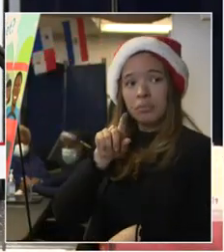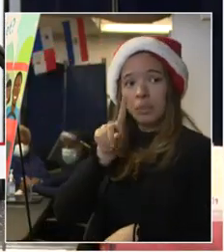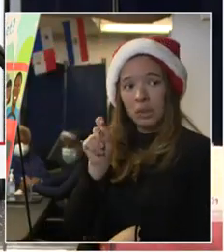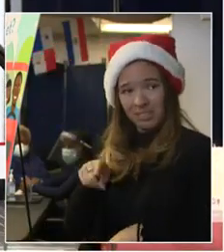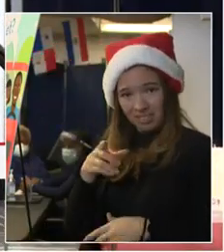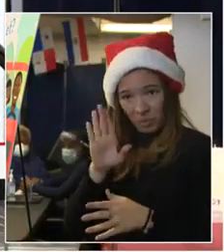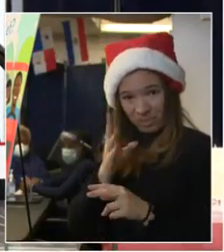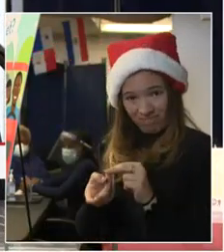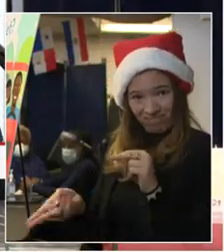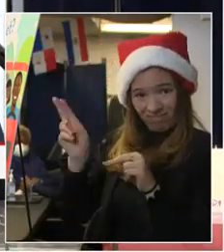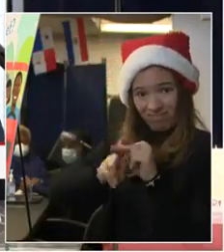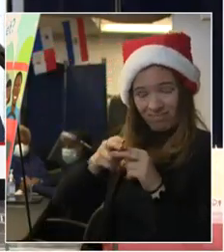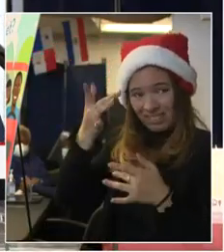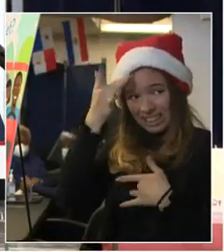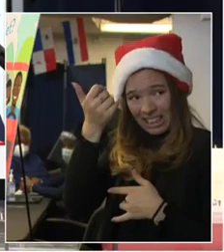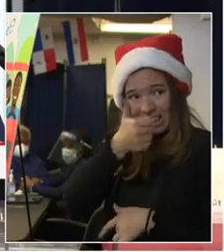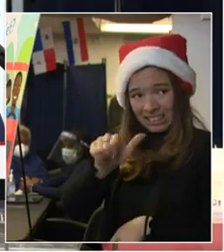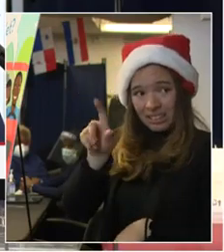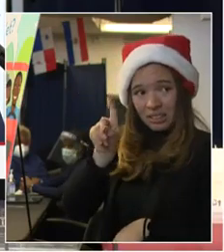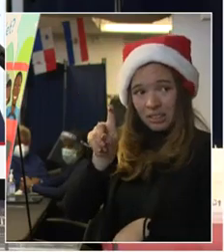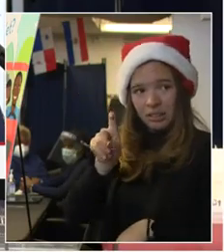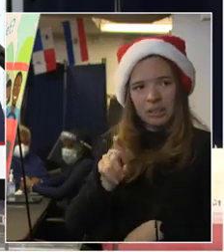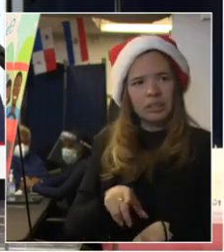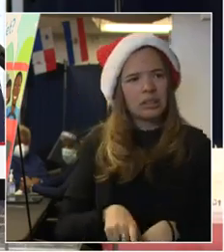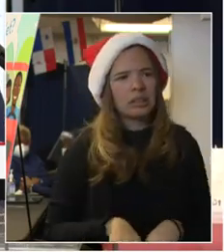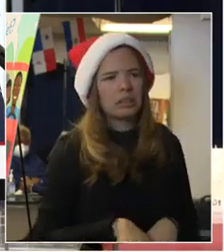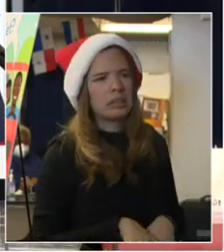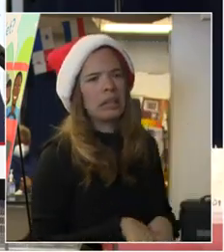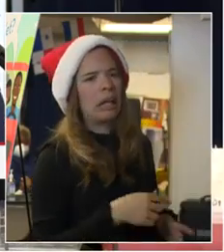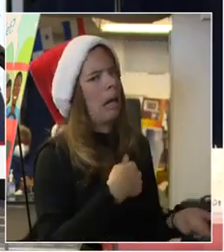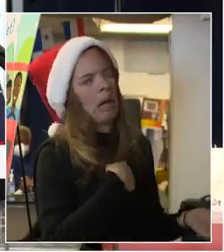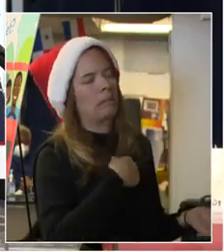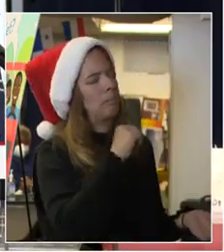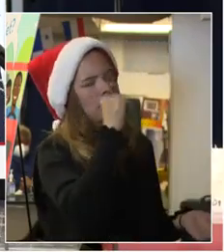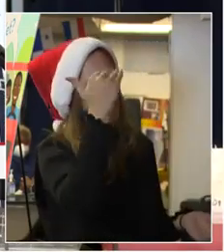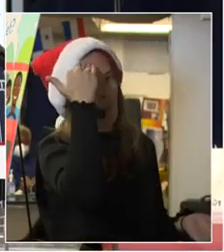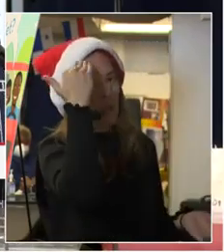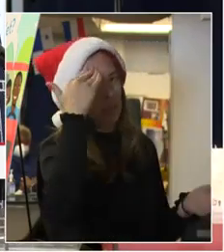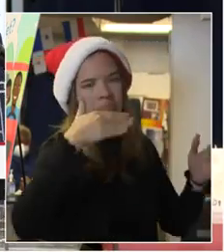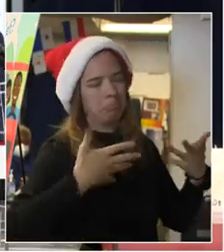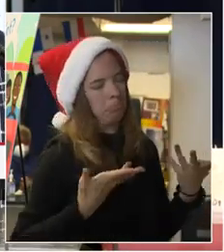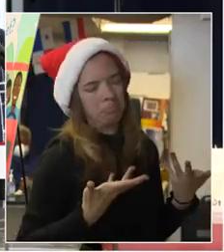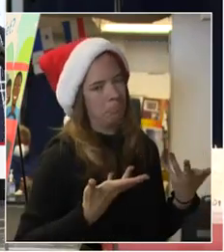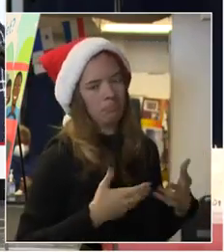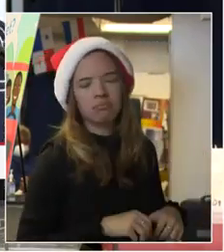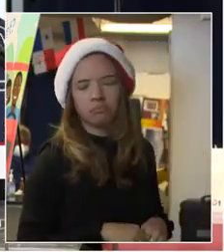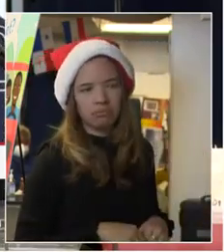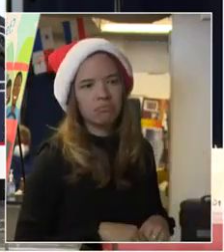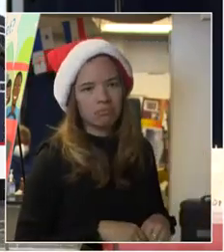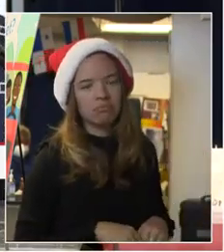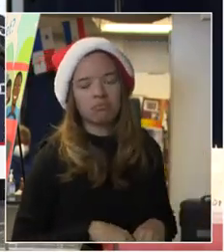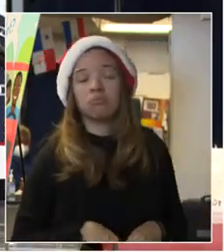vaccines for in DC at this point? I am not aware of any rise of any issues. Thank you.